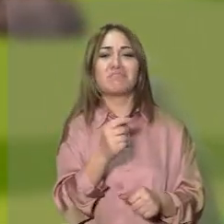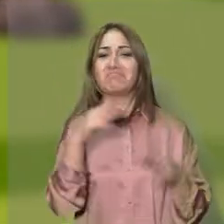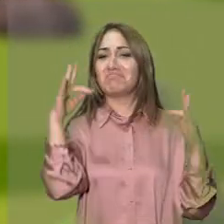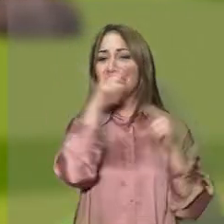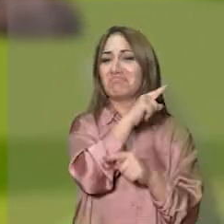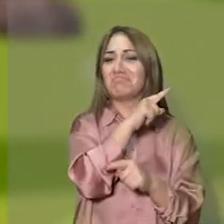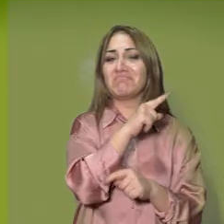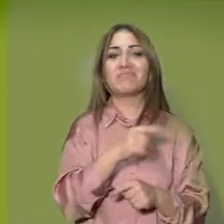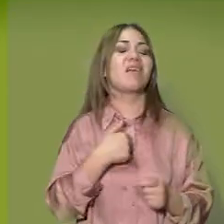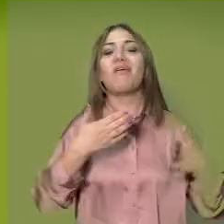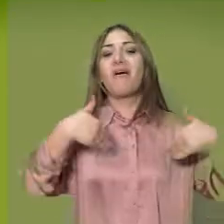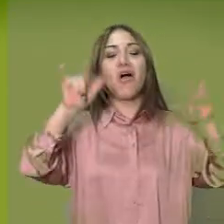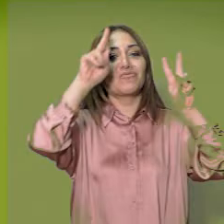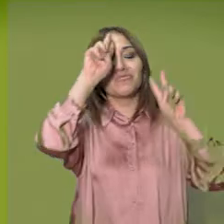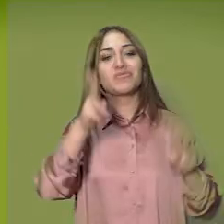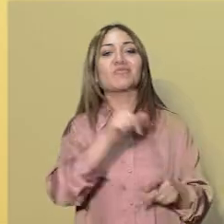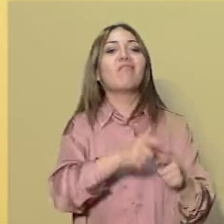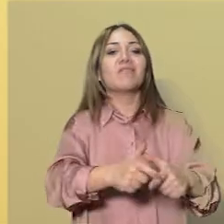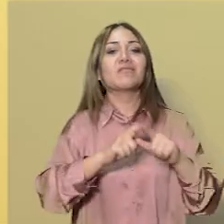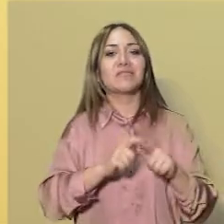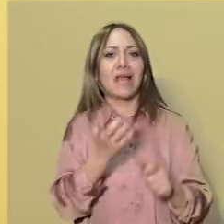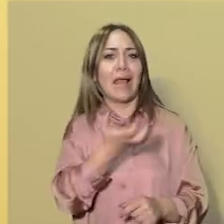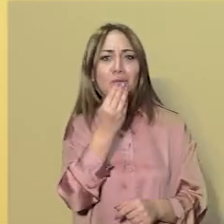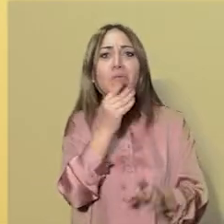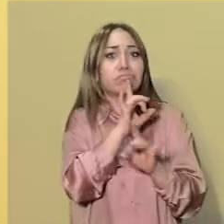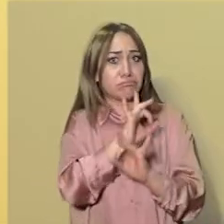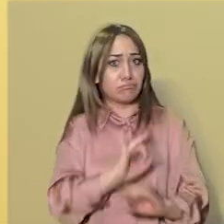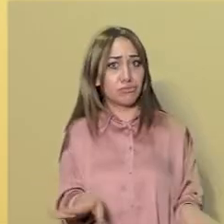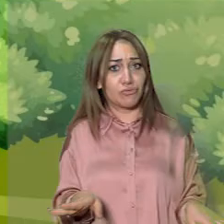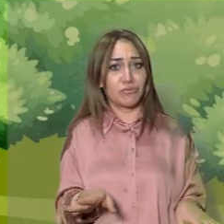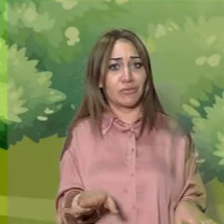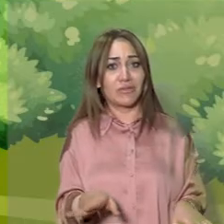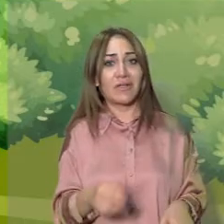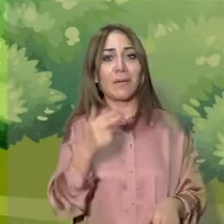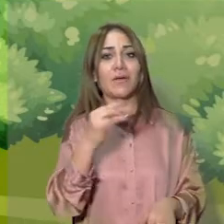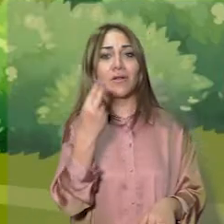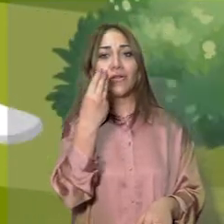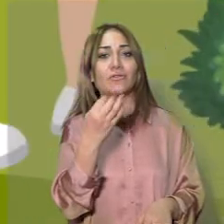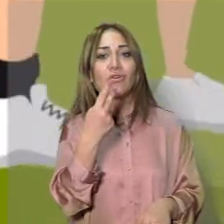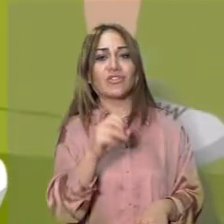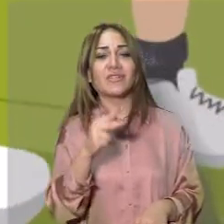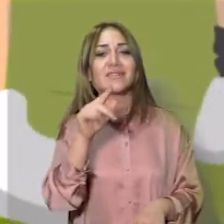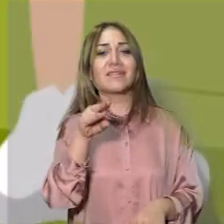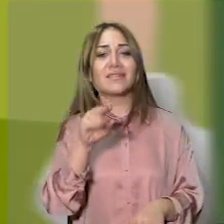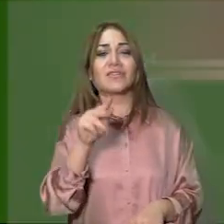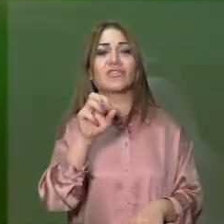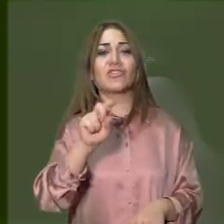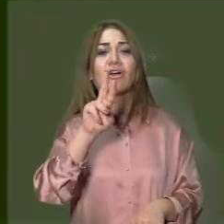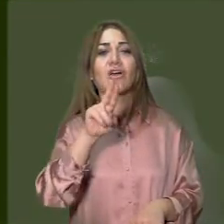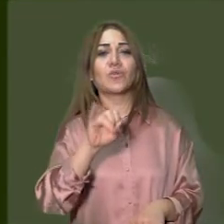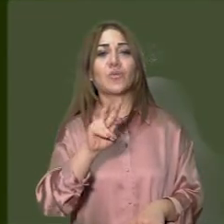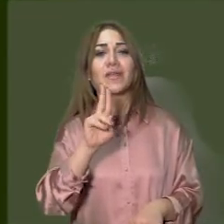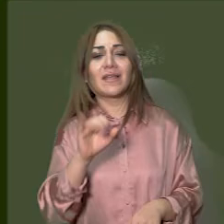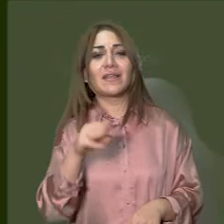answer. We give up. Does that mean we're not going to get any apples? Pertozi, Tsti, Chailuki, and